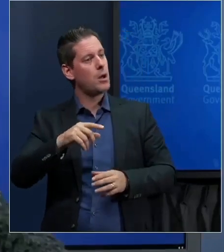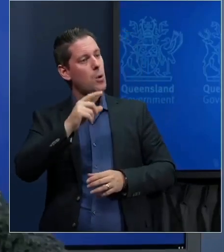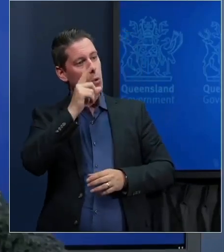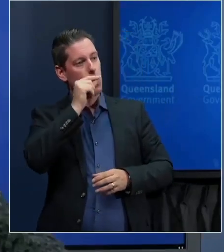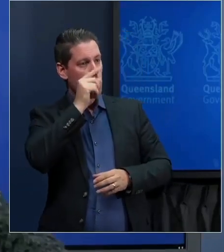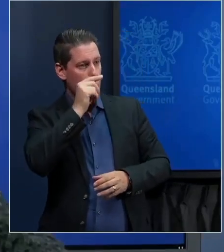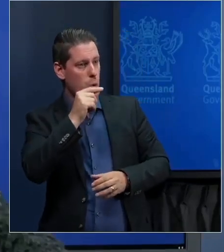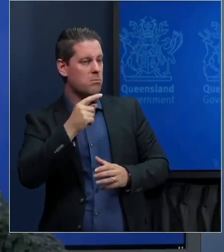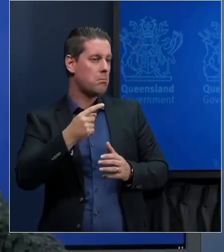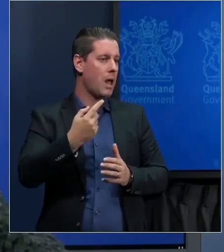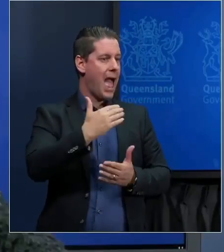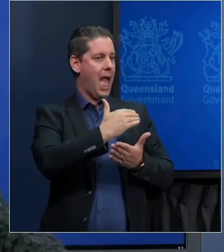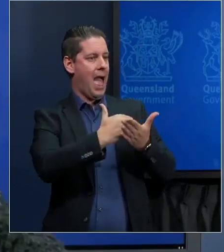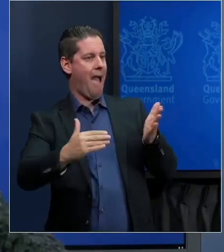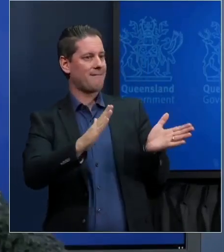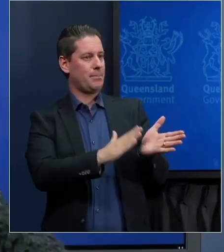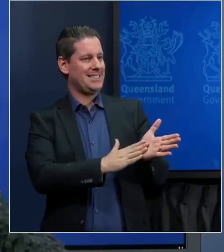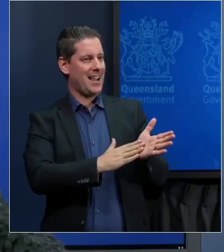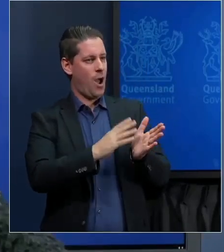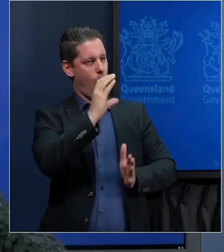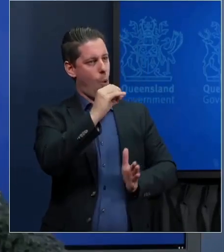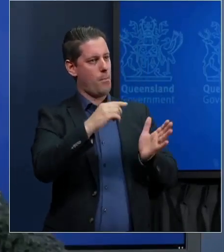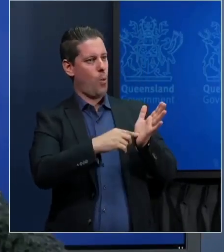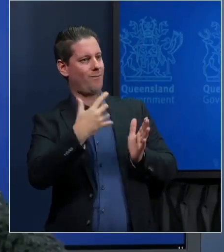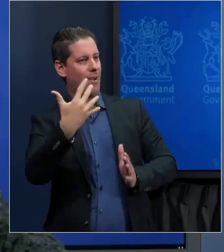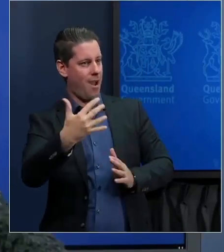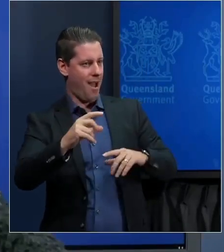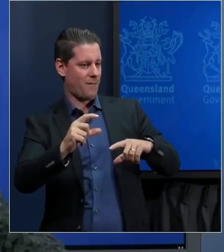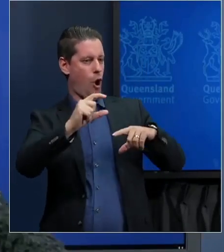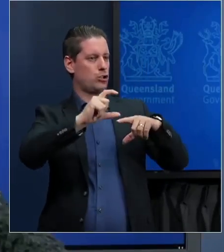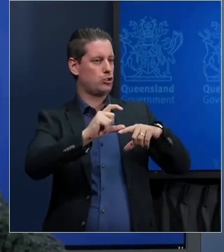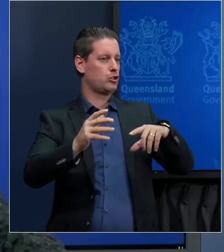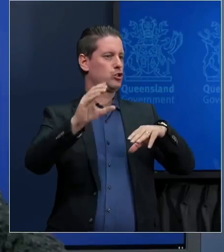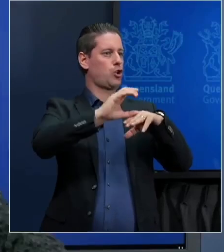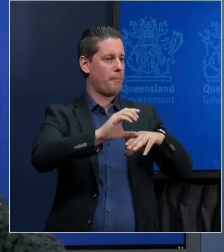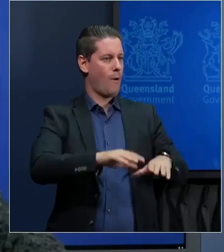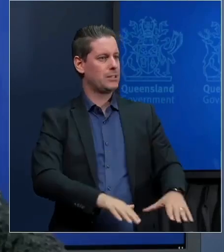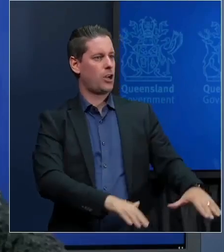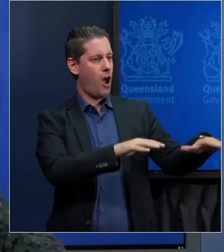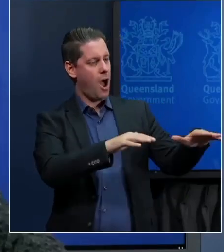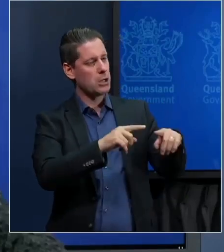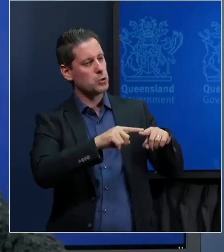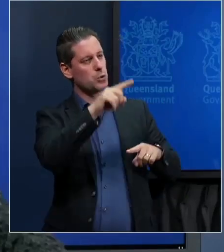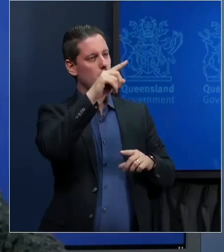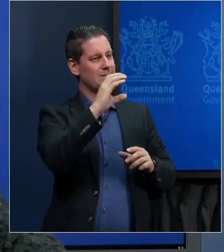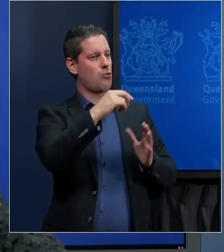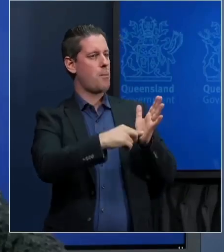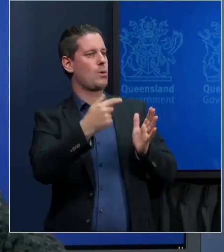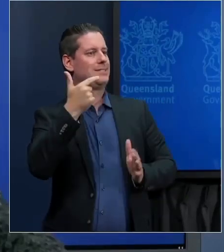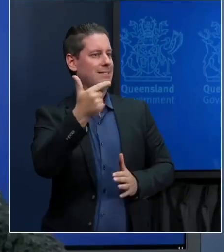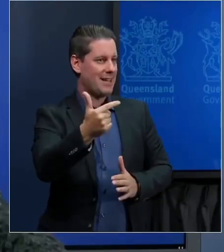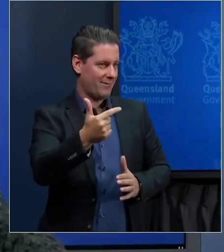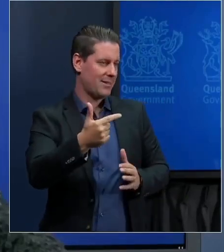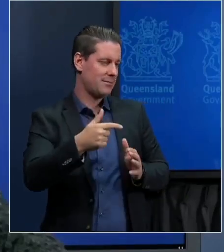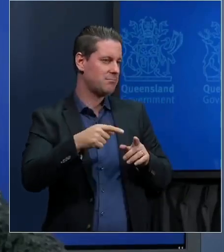to a half a metre above that highest normal tide, increasing to about 0.7 of a metre possible around the